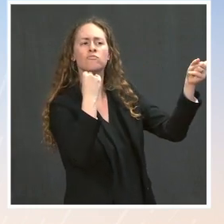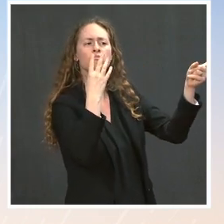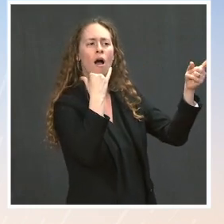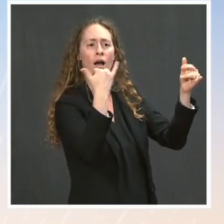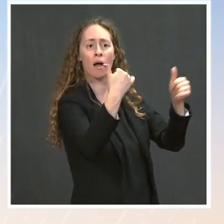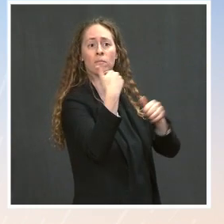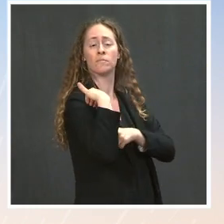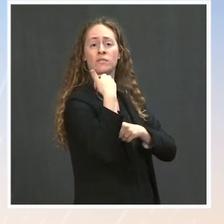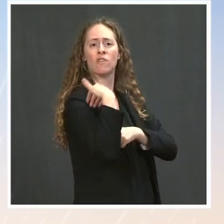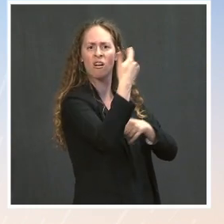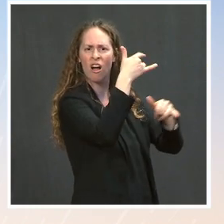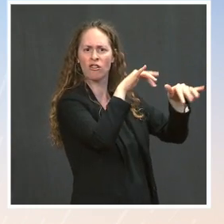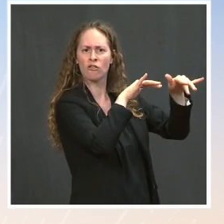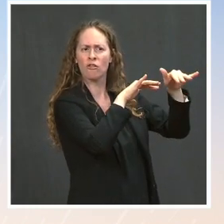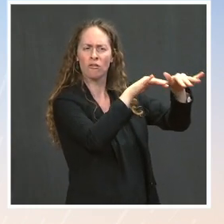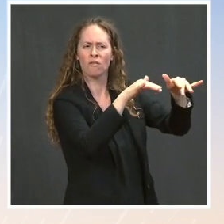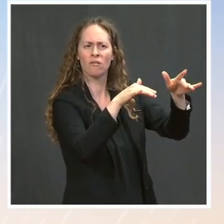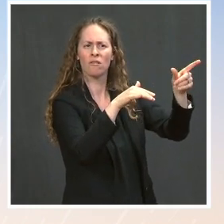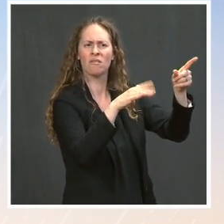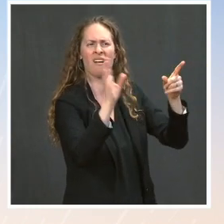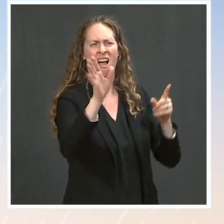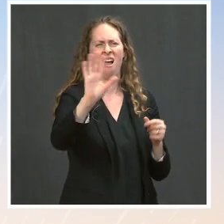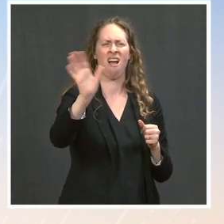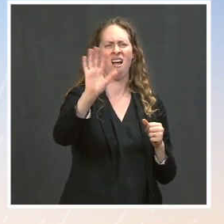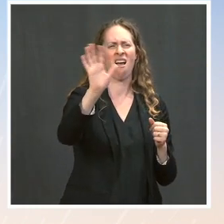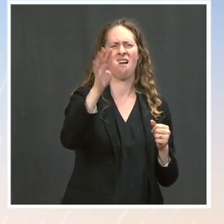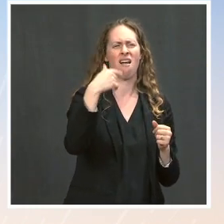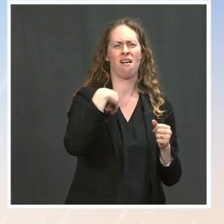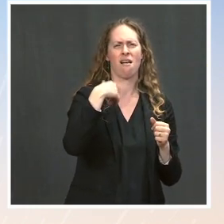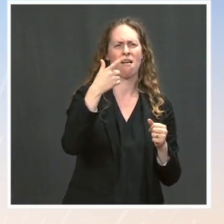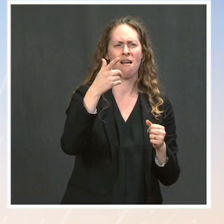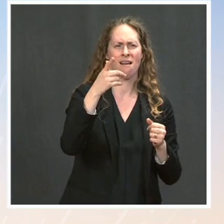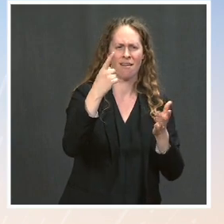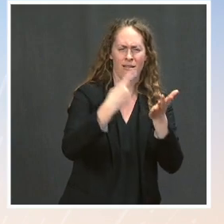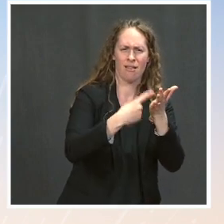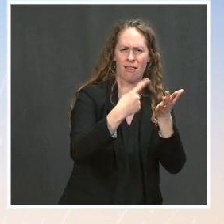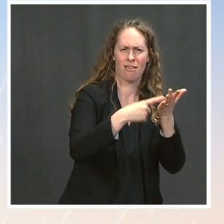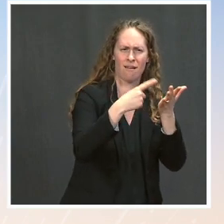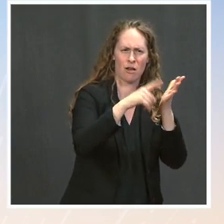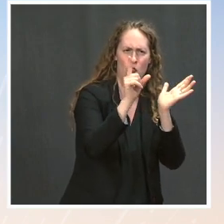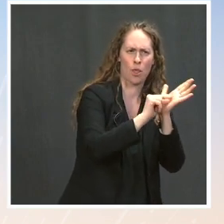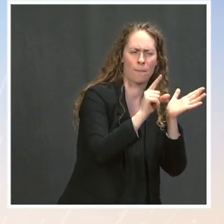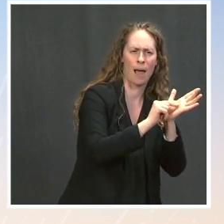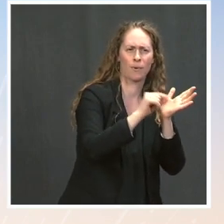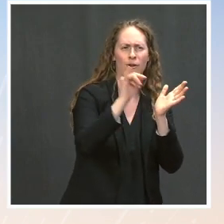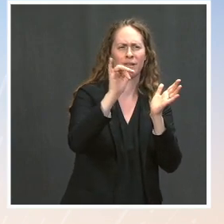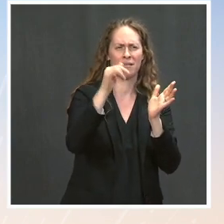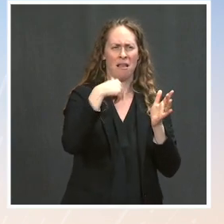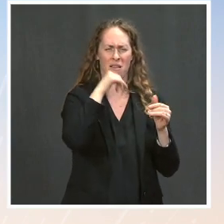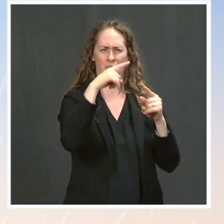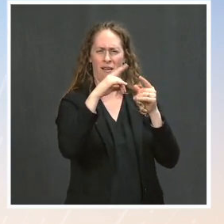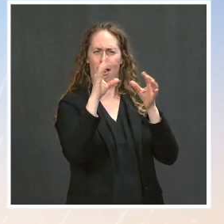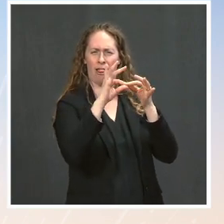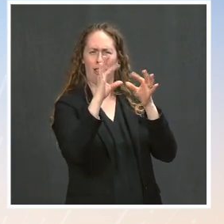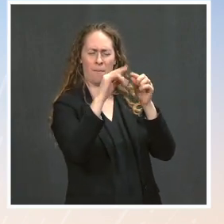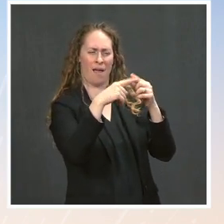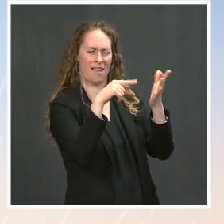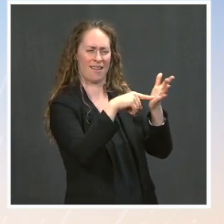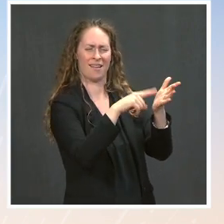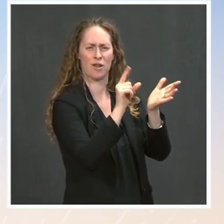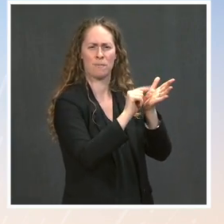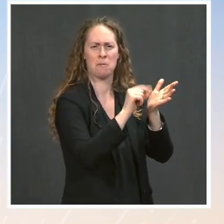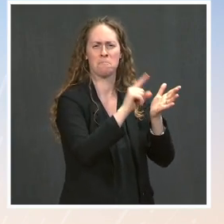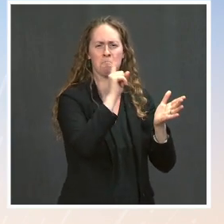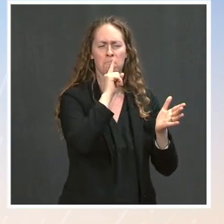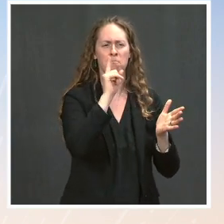Israel? We're not going to comment on leaked tapes. Okay. And then my second question is, I've heard from a